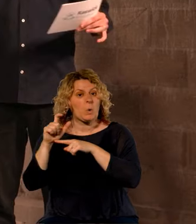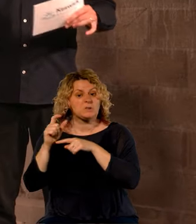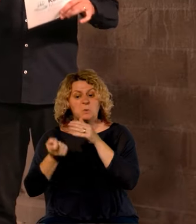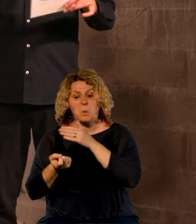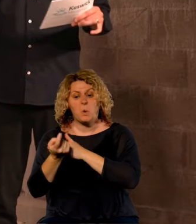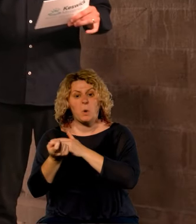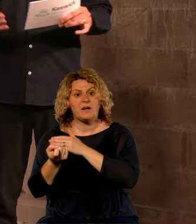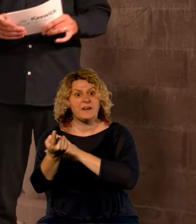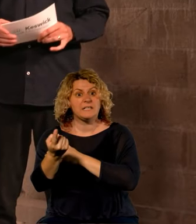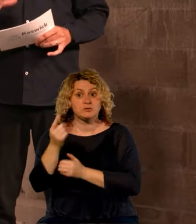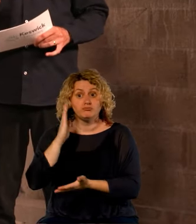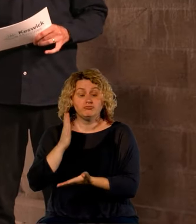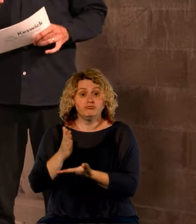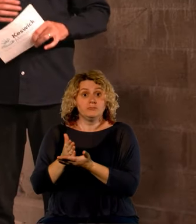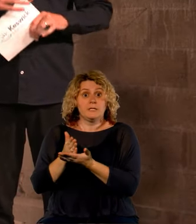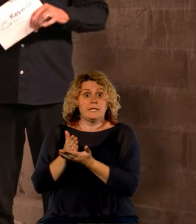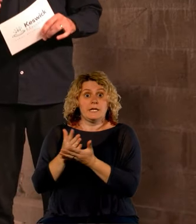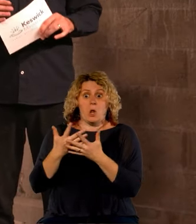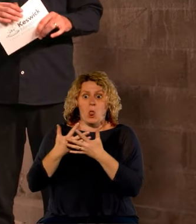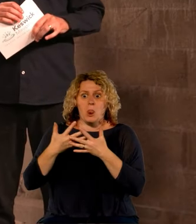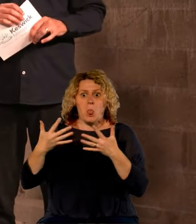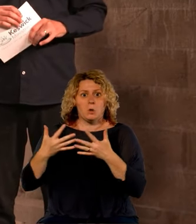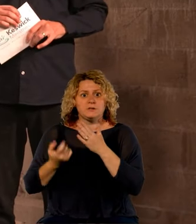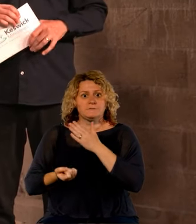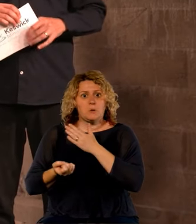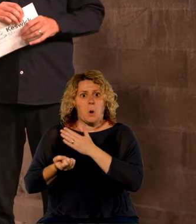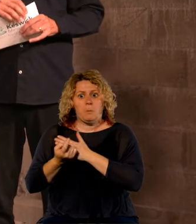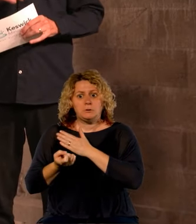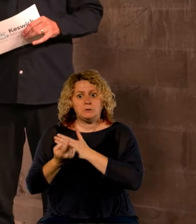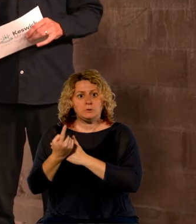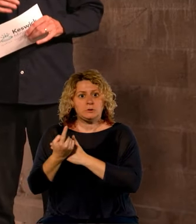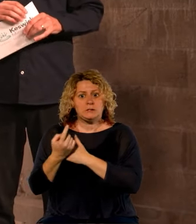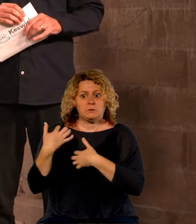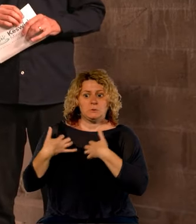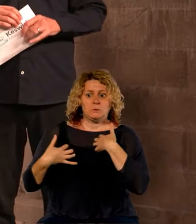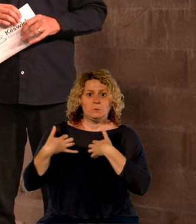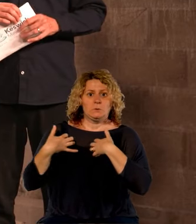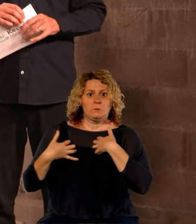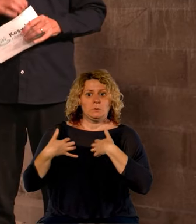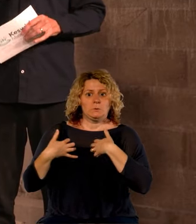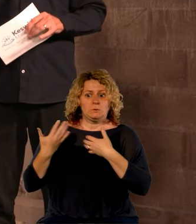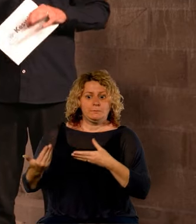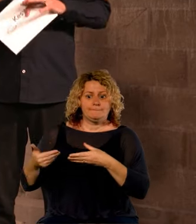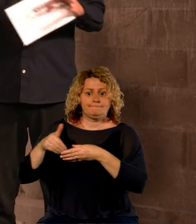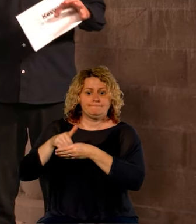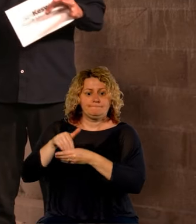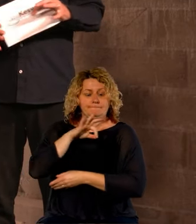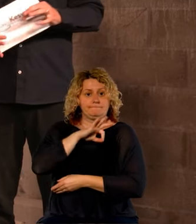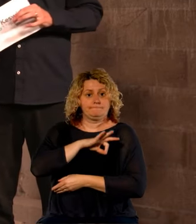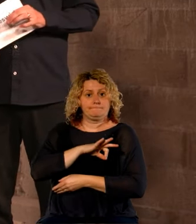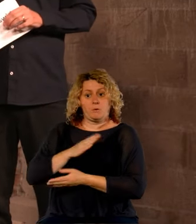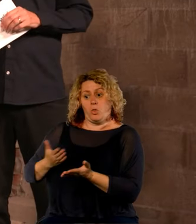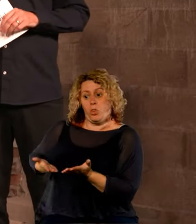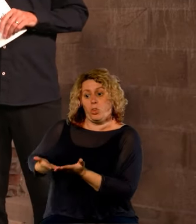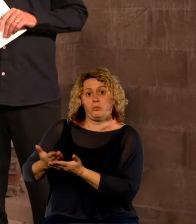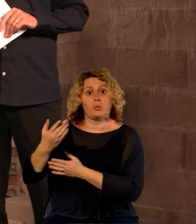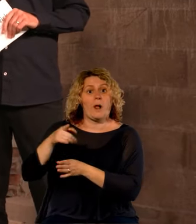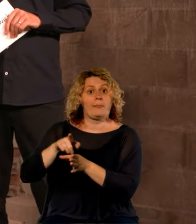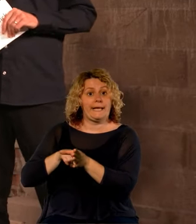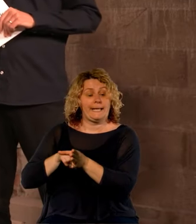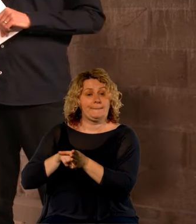are a whole host of really brilliant opportunities for you to take advantage of that run right throughout the